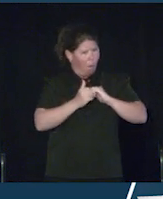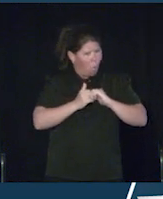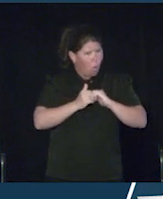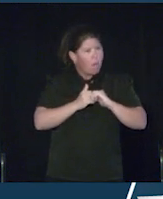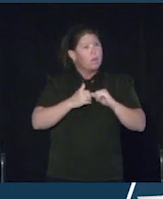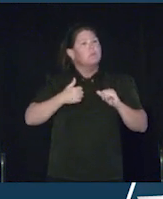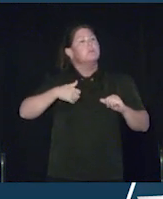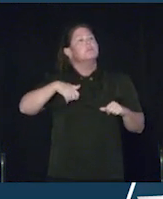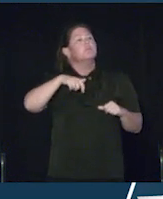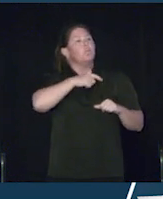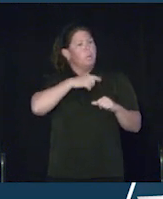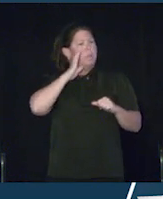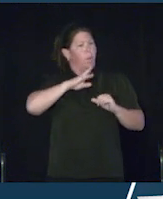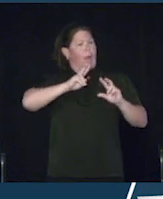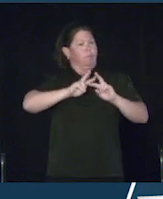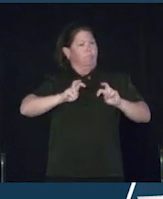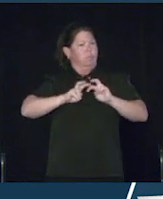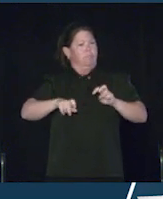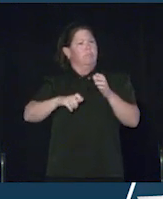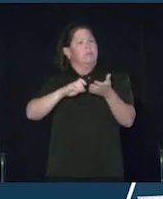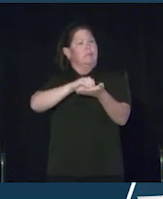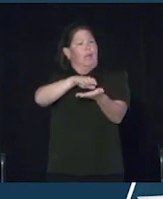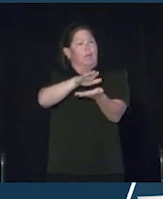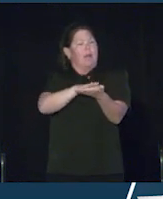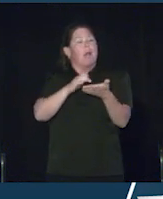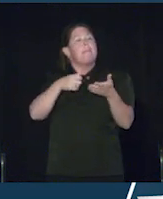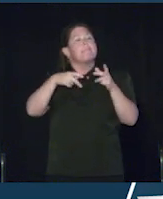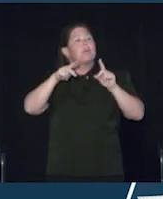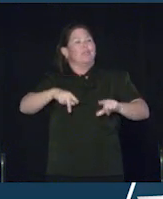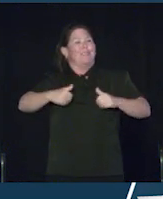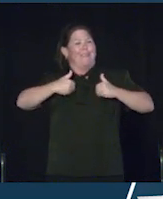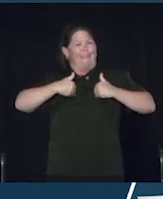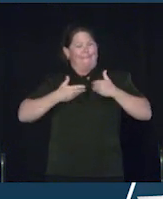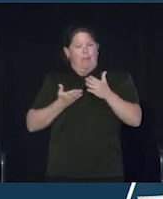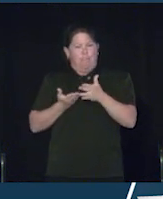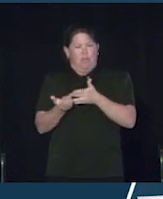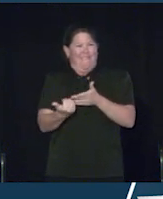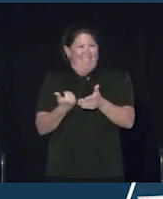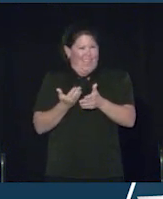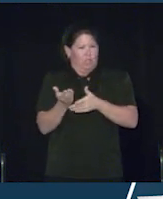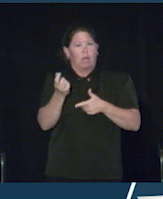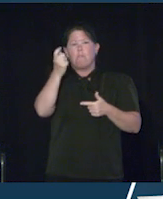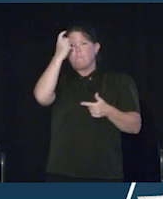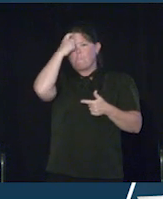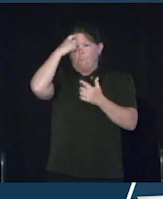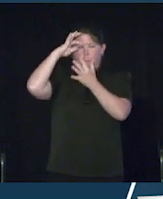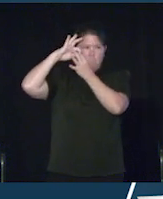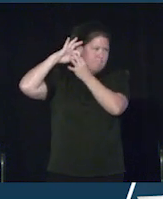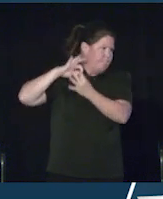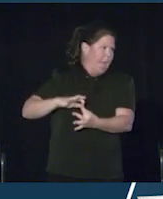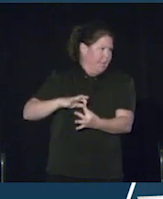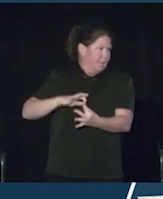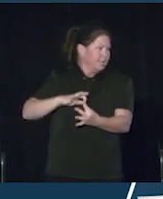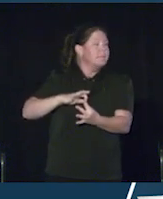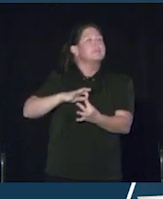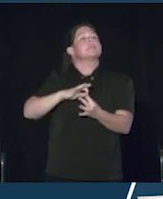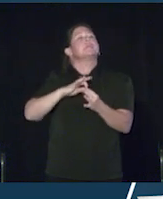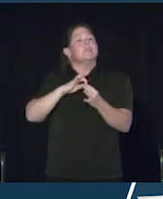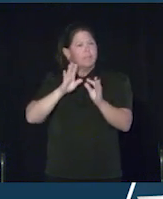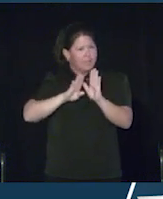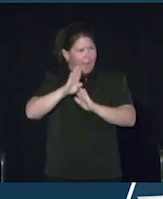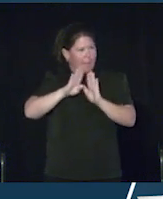documentation that will show that the person has a pervasive neurologically based developmental disability of extended